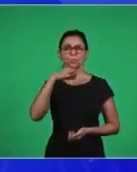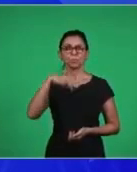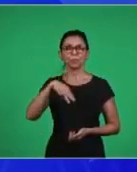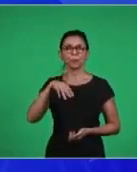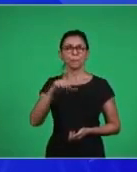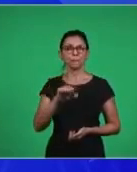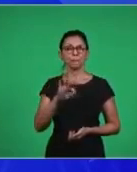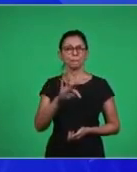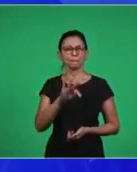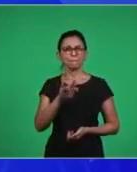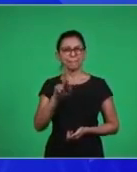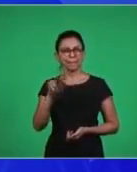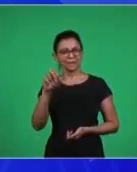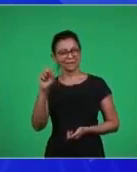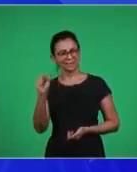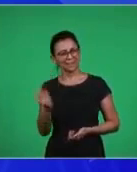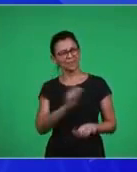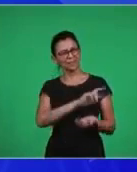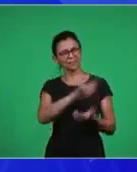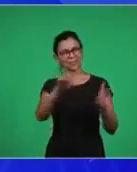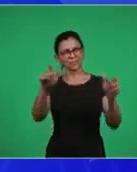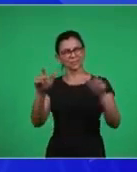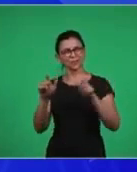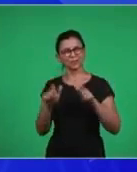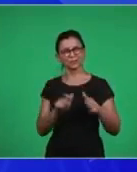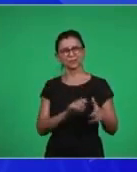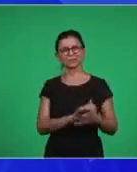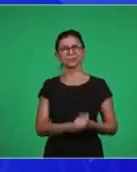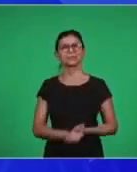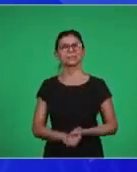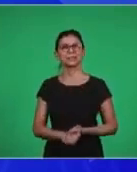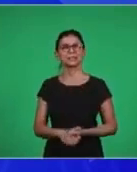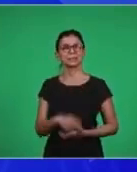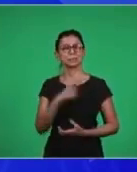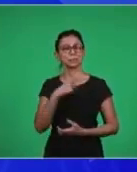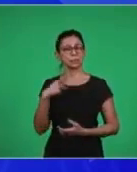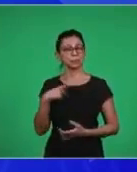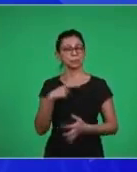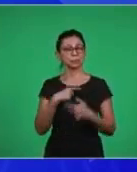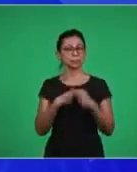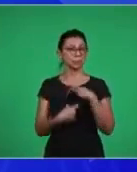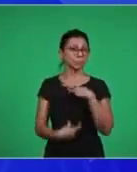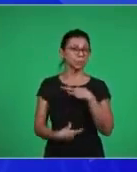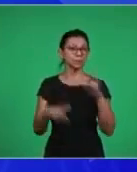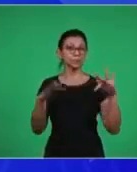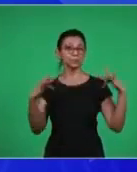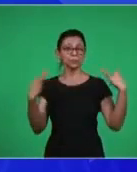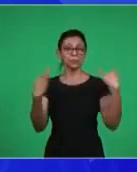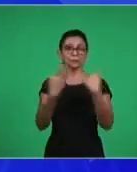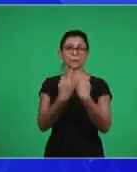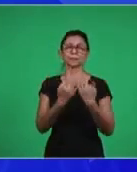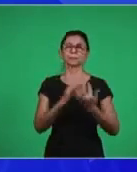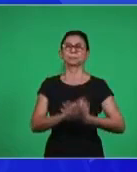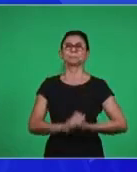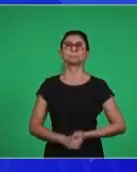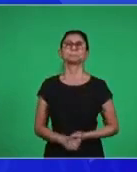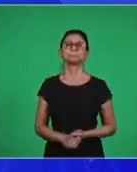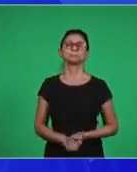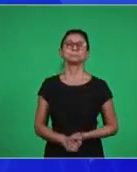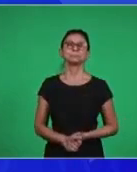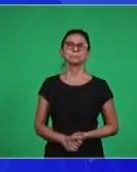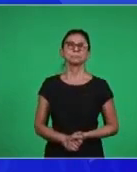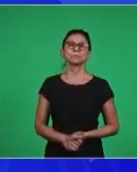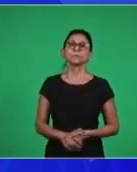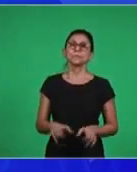Conquista, in the state of Bahia. And also in Macapá, or Amapá, in Brazil. Pastors and ushers and